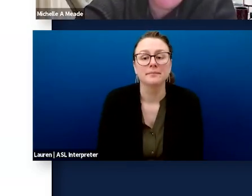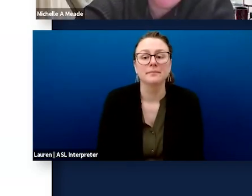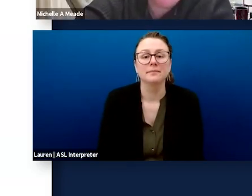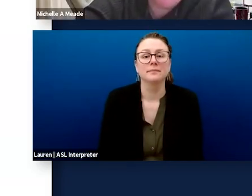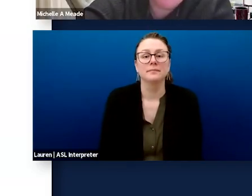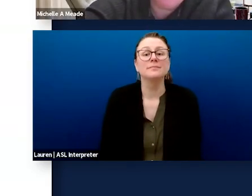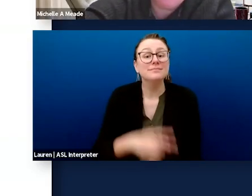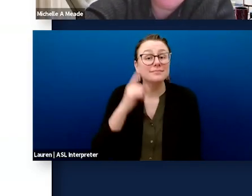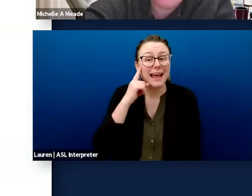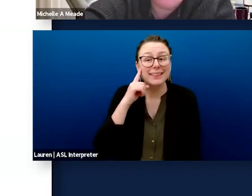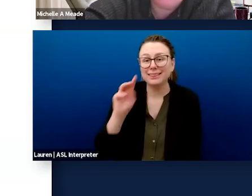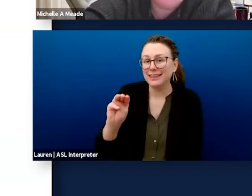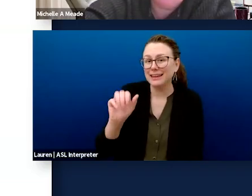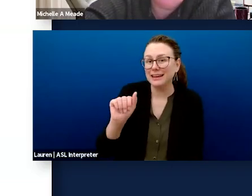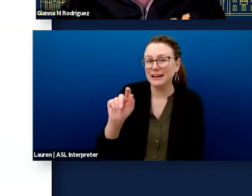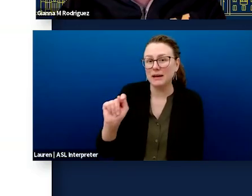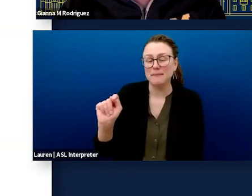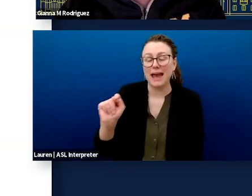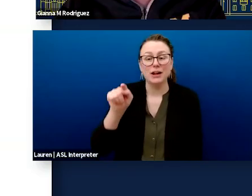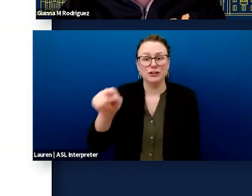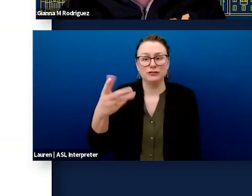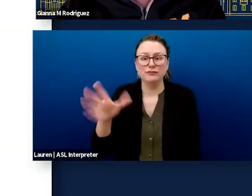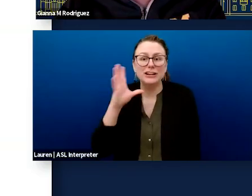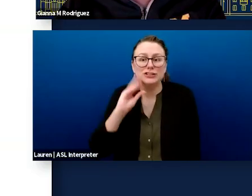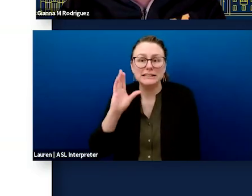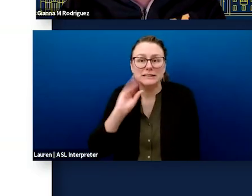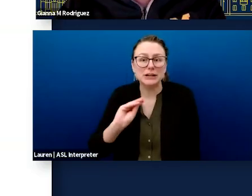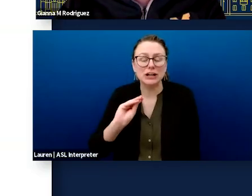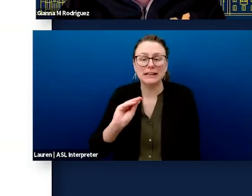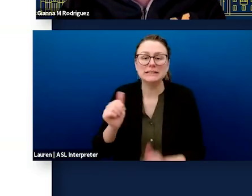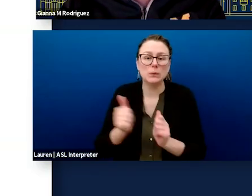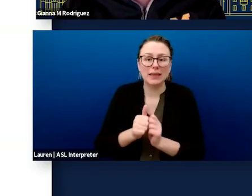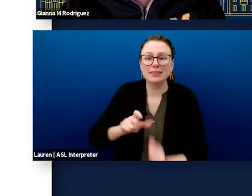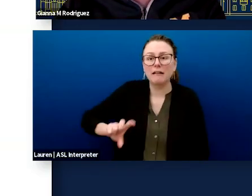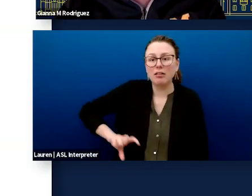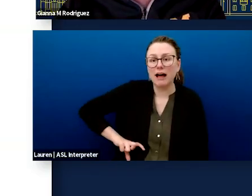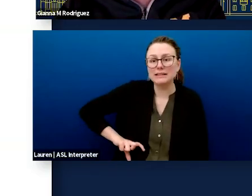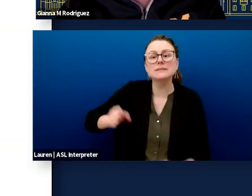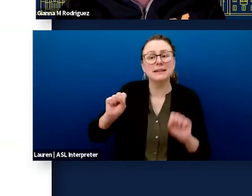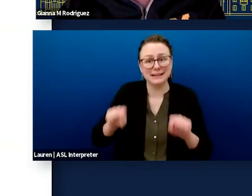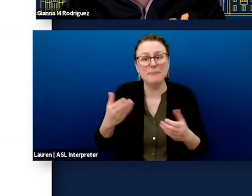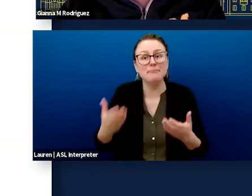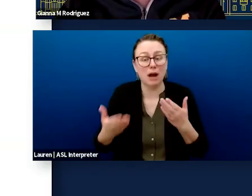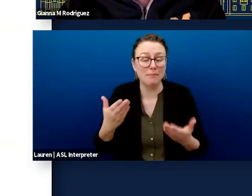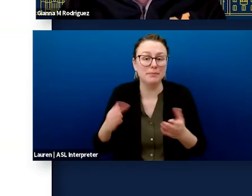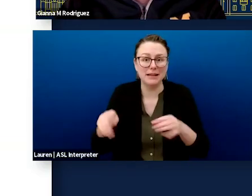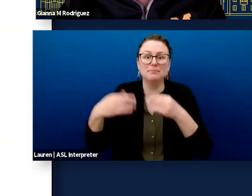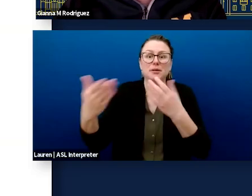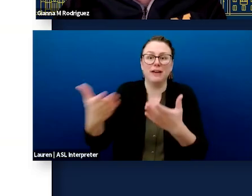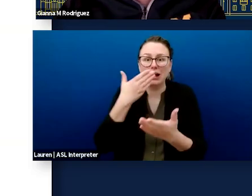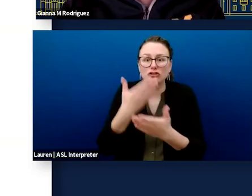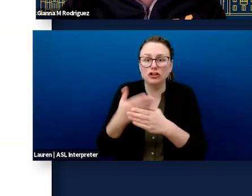I think Matt, Matt has experience with the colostomy, can probably give you his input